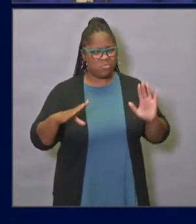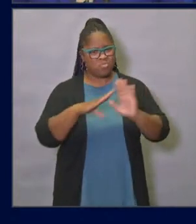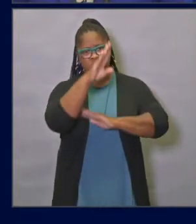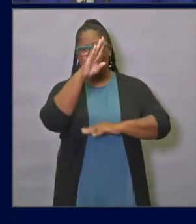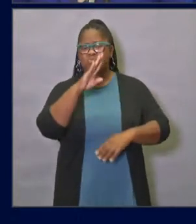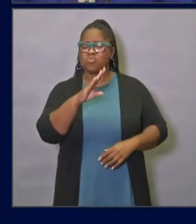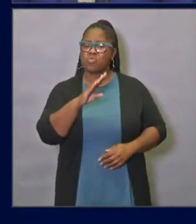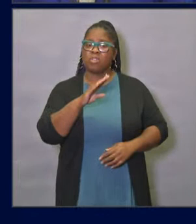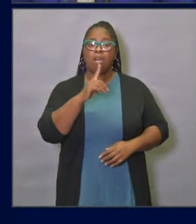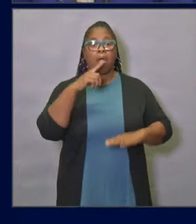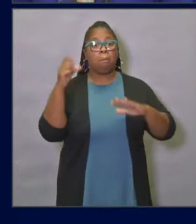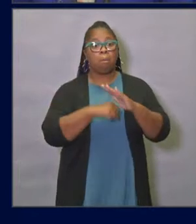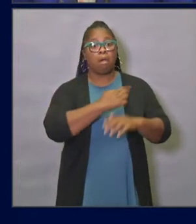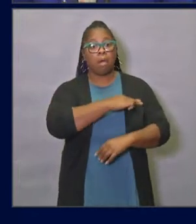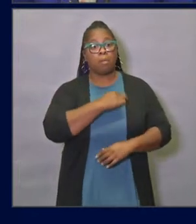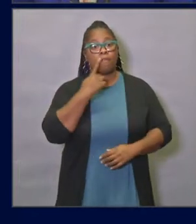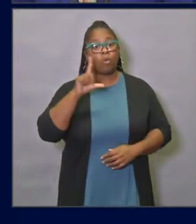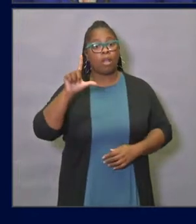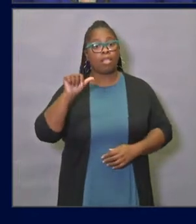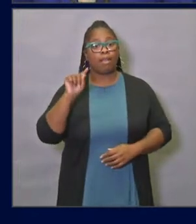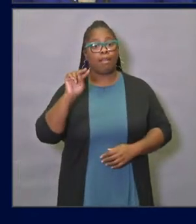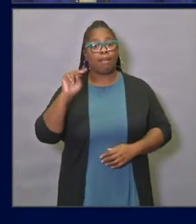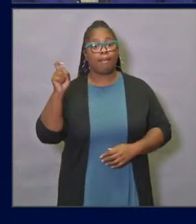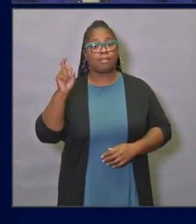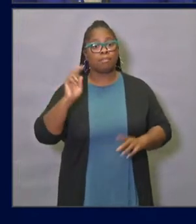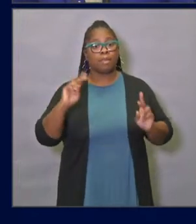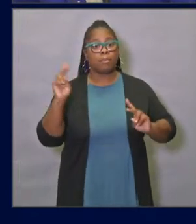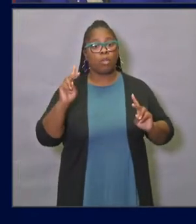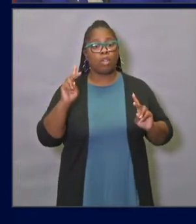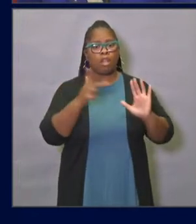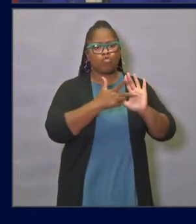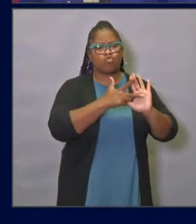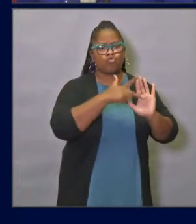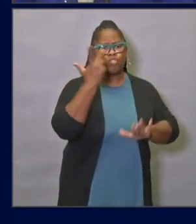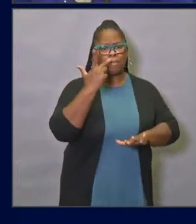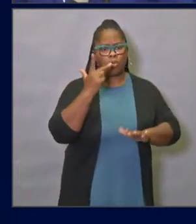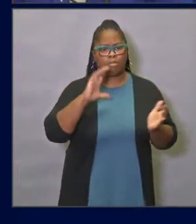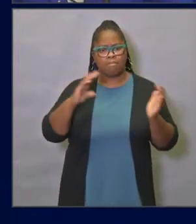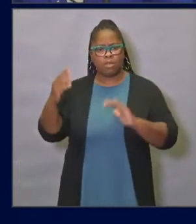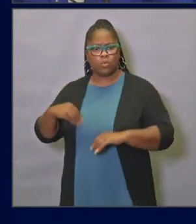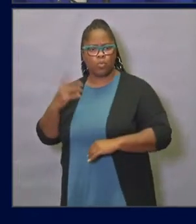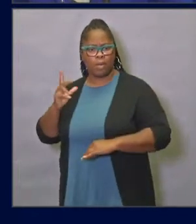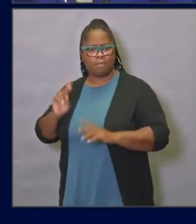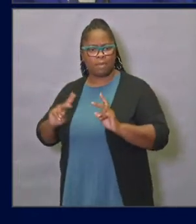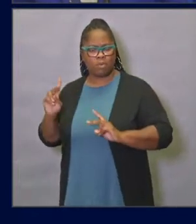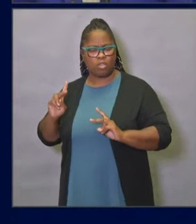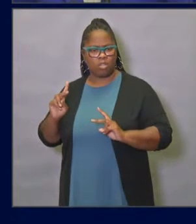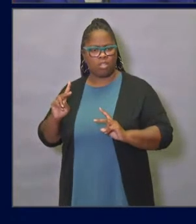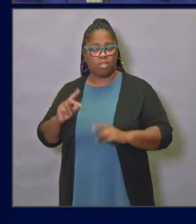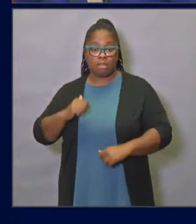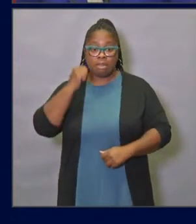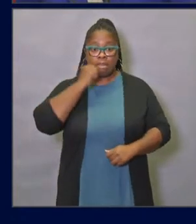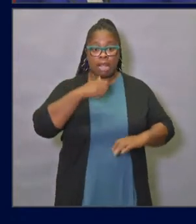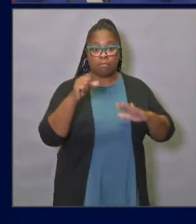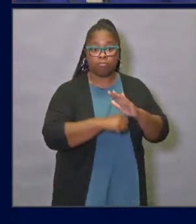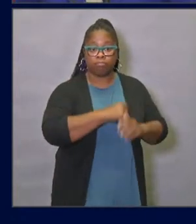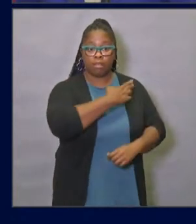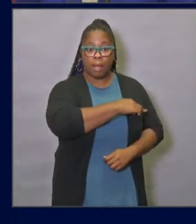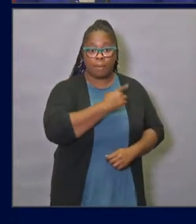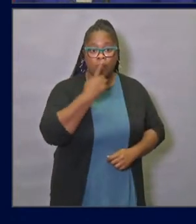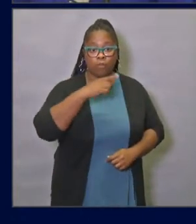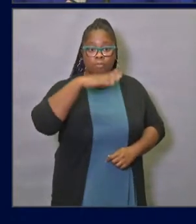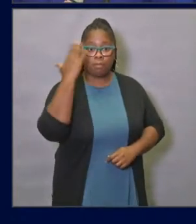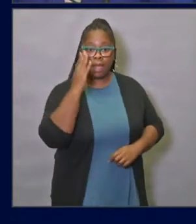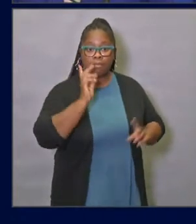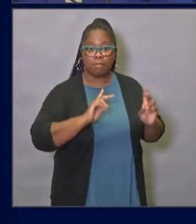100,000 Latinx people were over 3 times greater than the rate for white residents, and the daily hospitalization rate